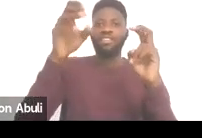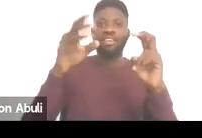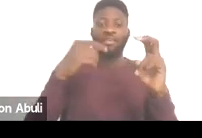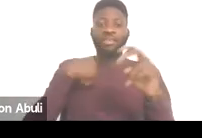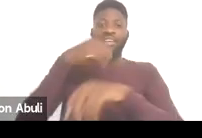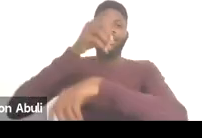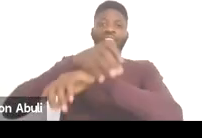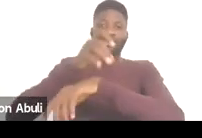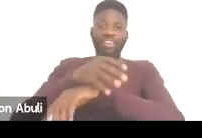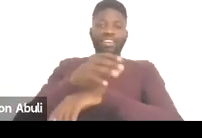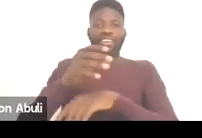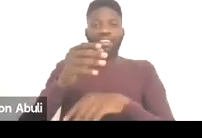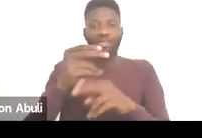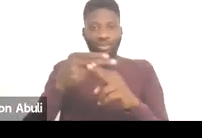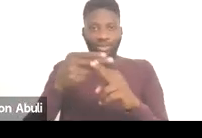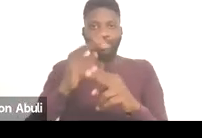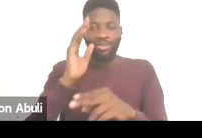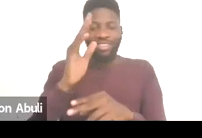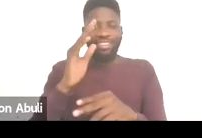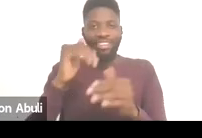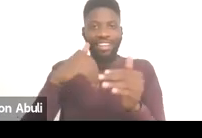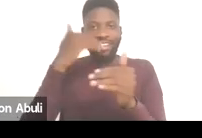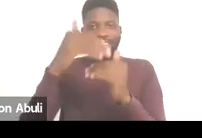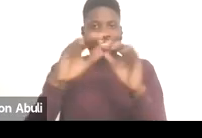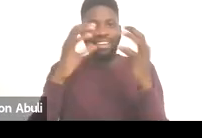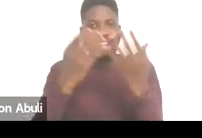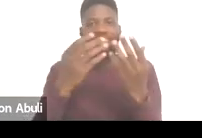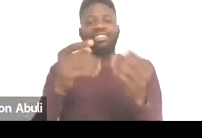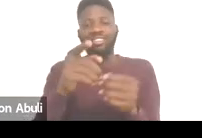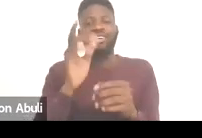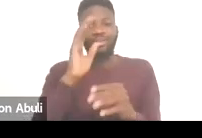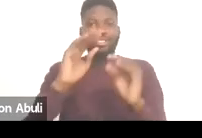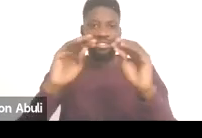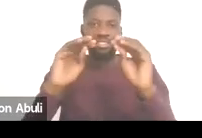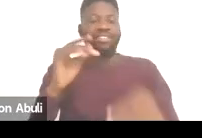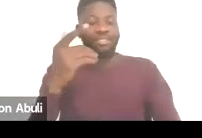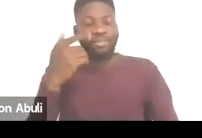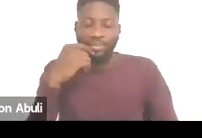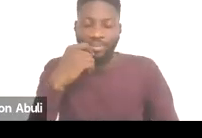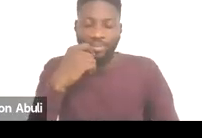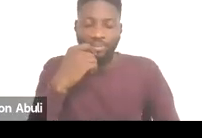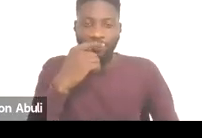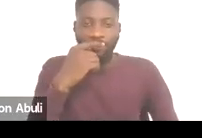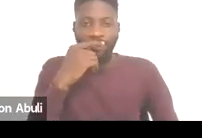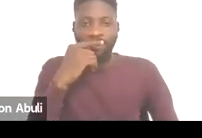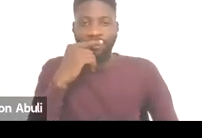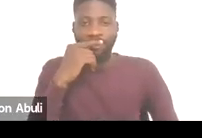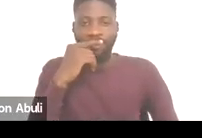way, so we'll be tackling that in the next class. Yes. Okay.